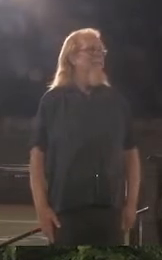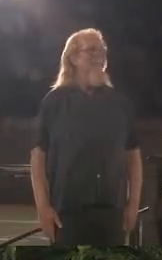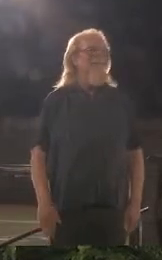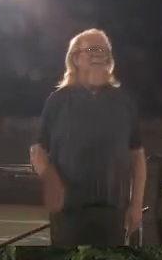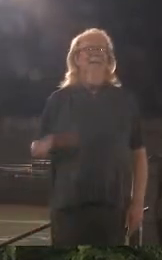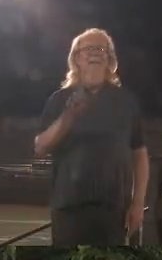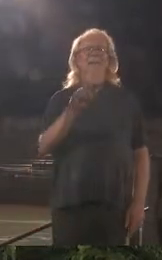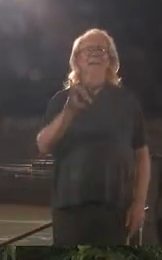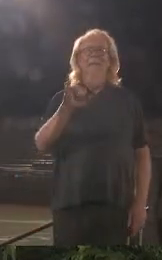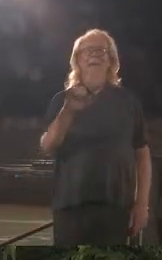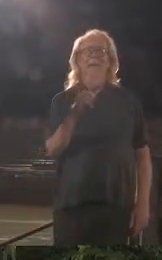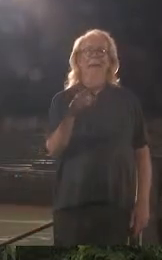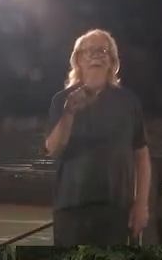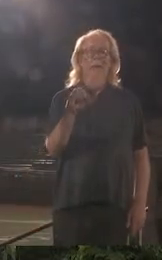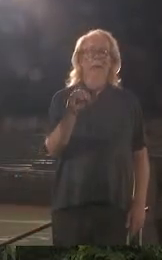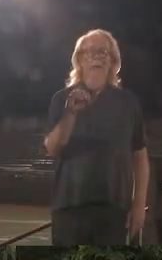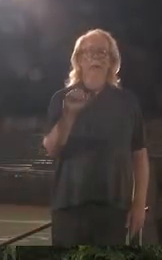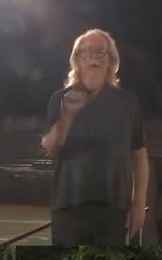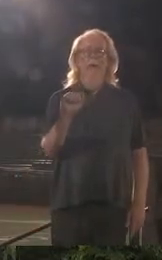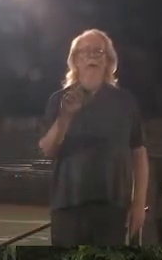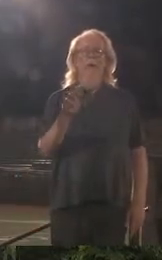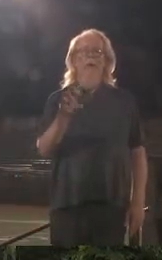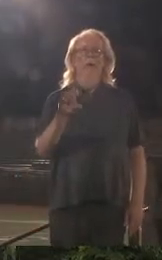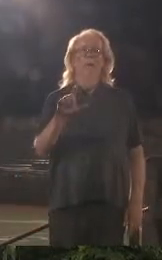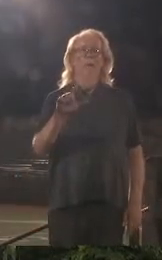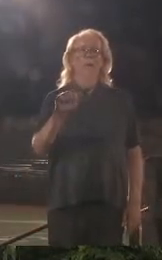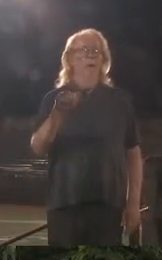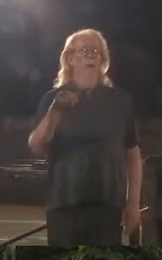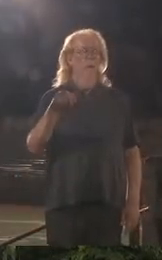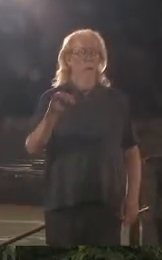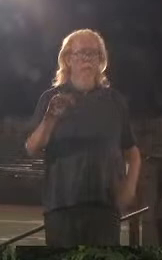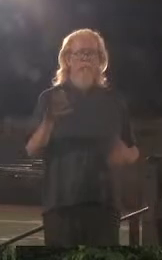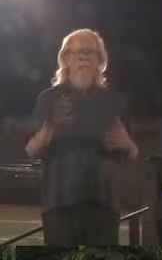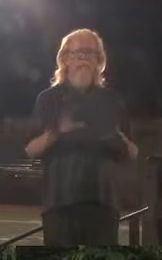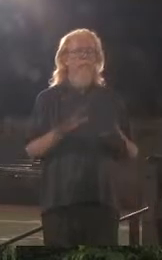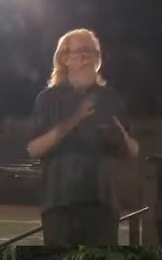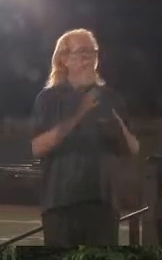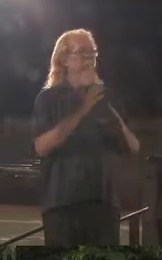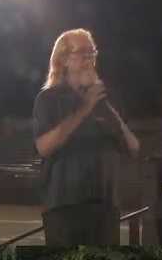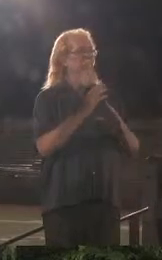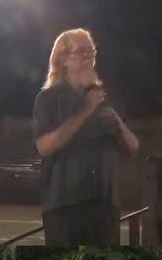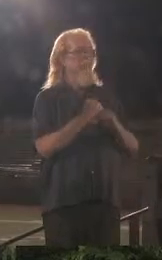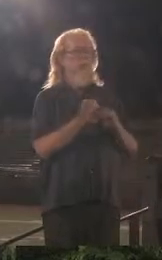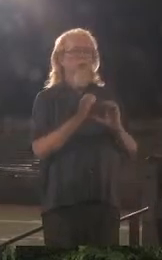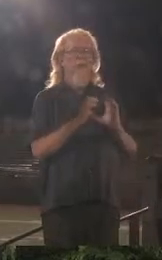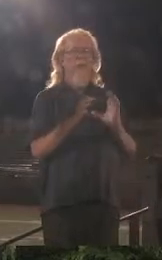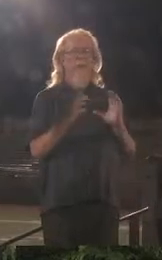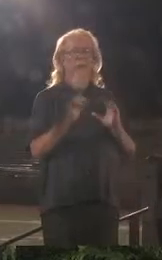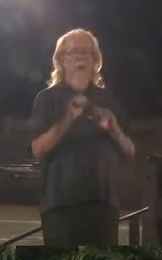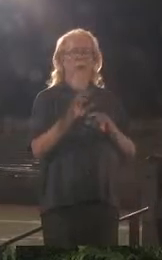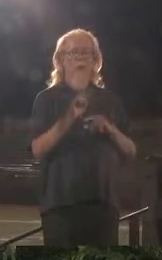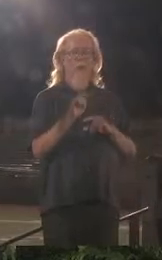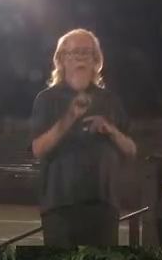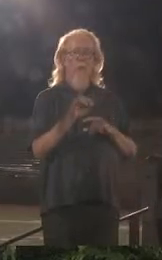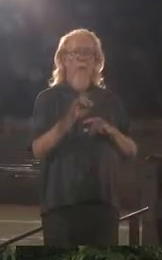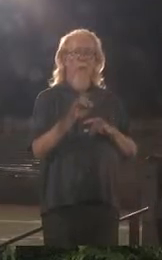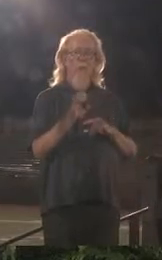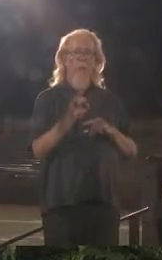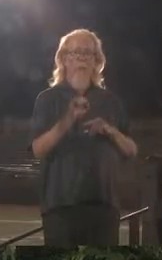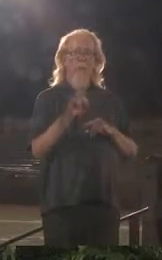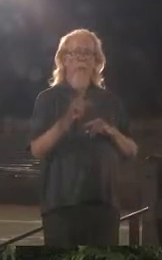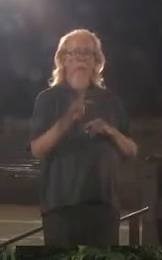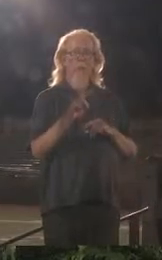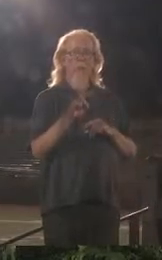Guillermo Campuzano Arellano earned certification in Autodesk Revit and will be attending St. Mary's